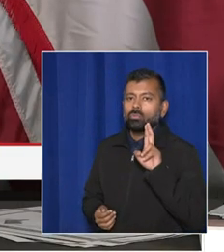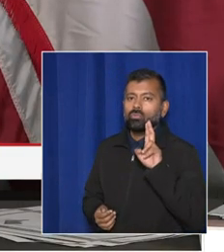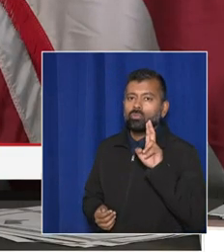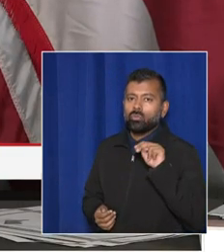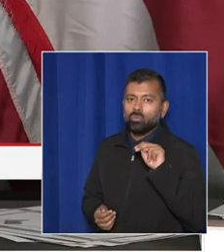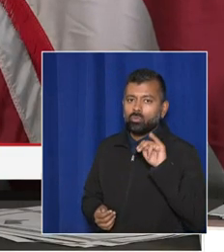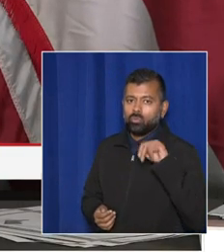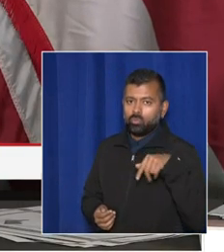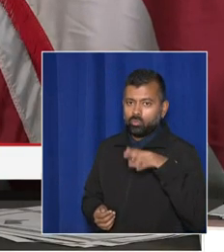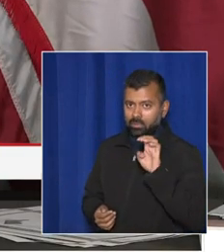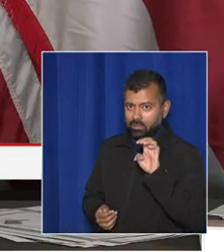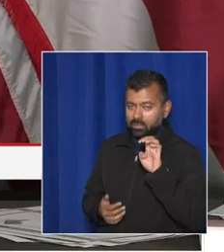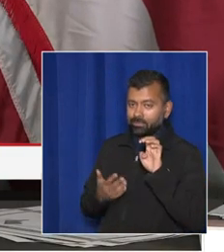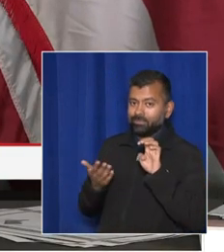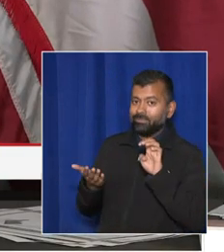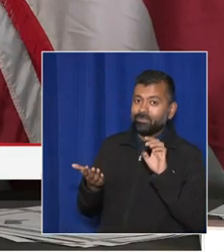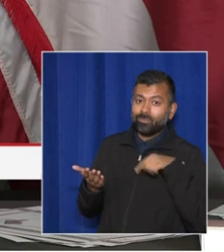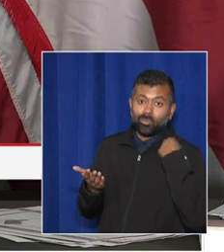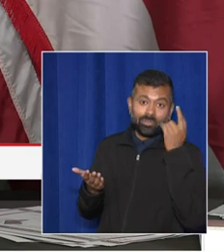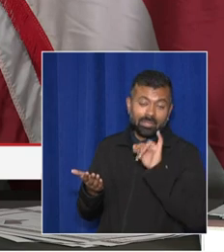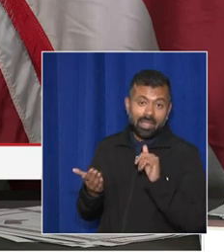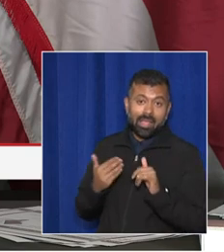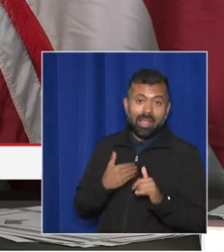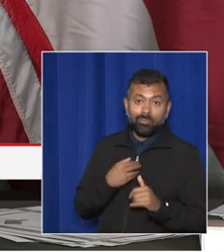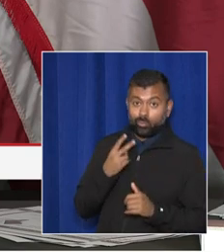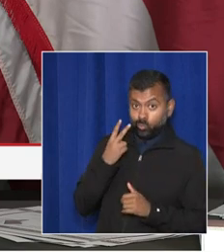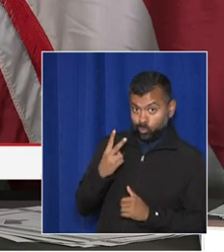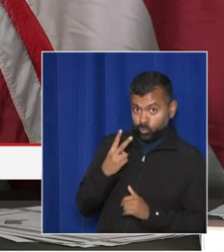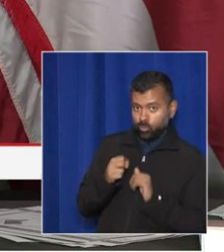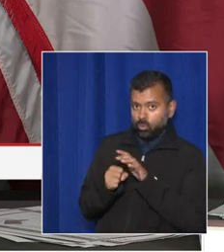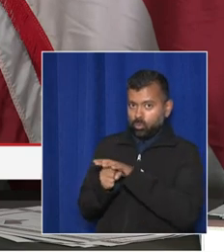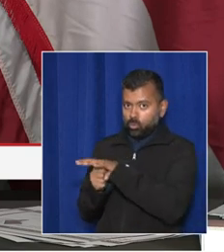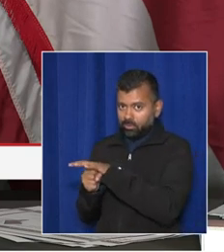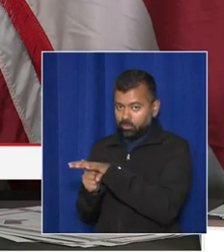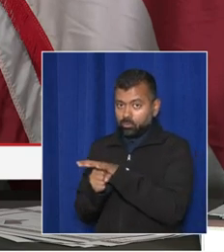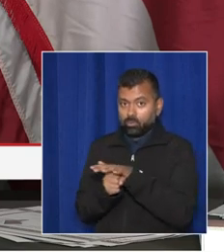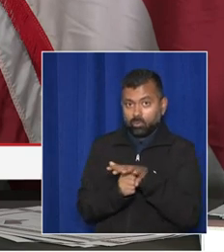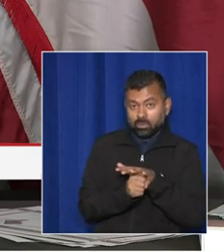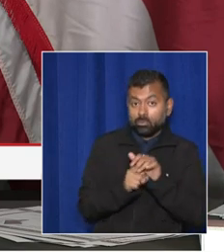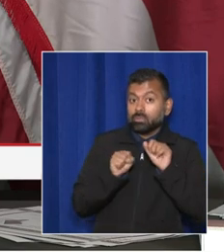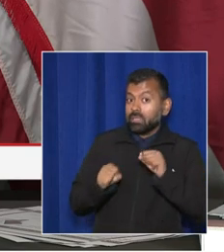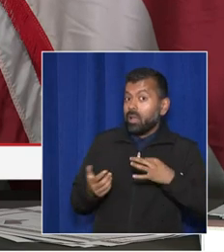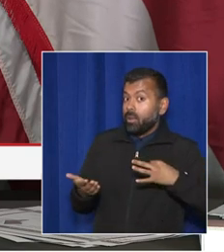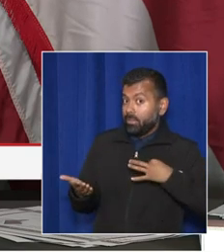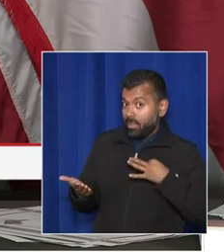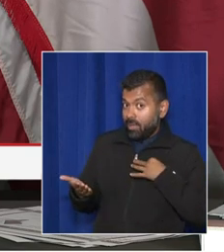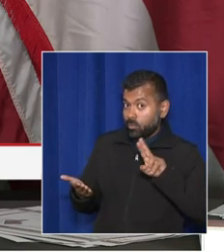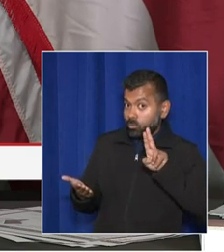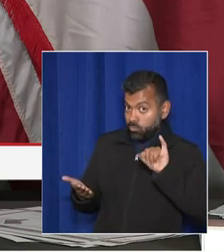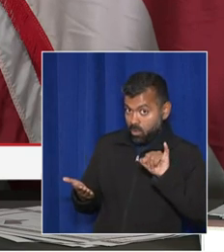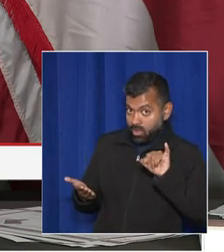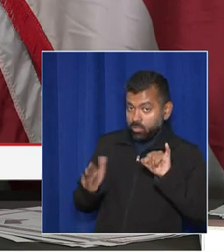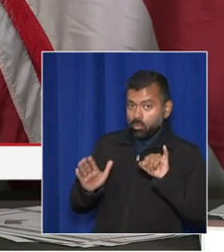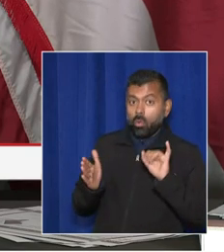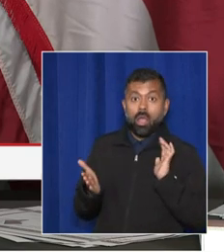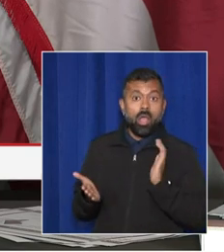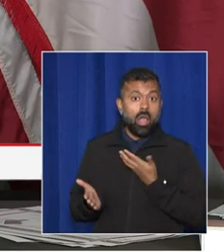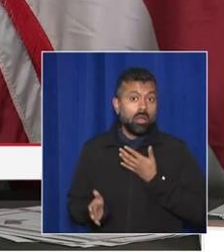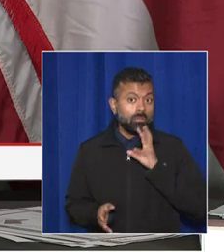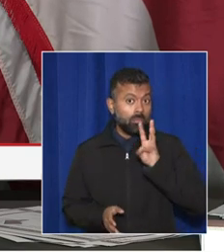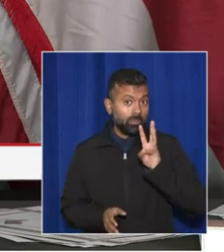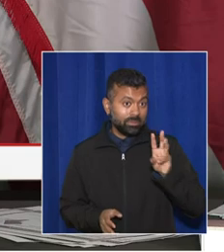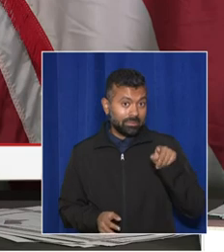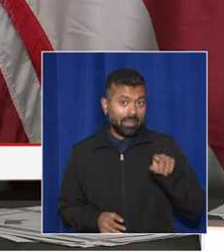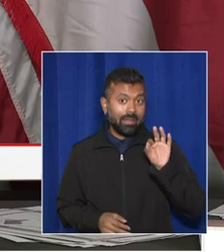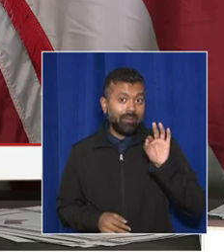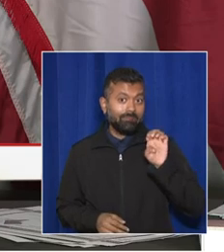On our fedsupport.dc.gov, there'll be some language and guidance on eligibility and how to file a